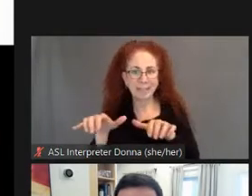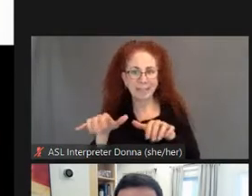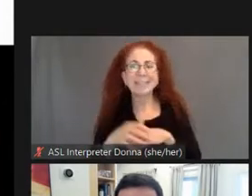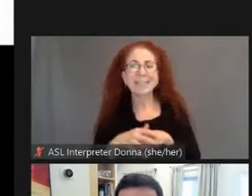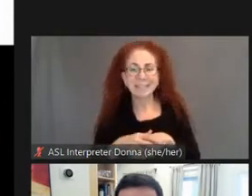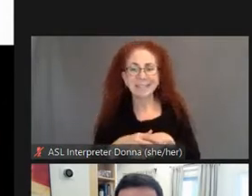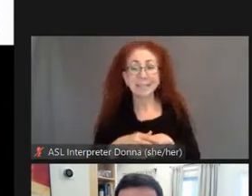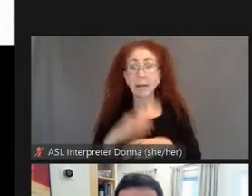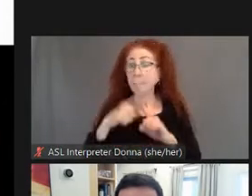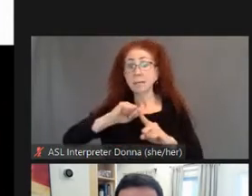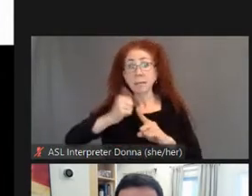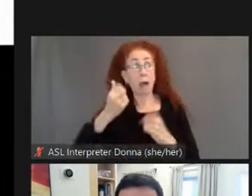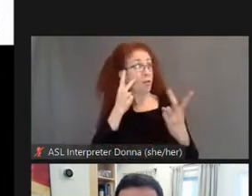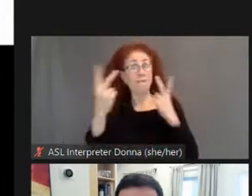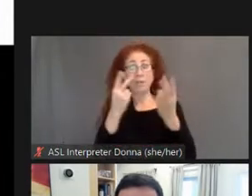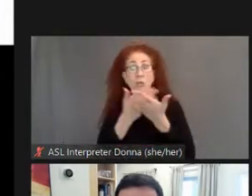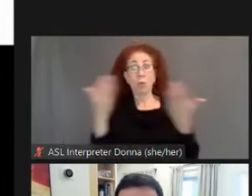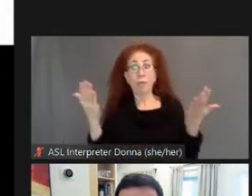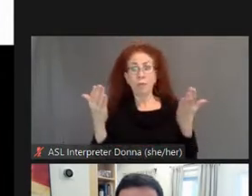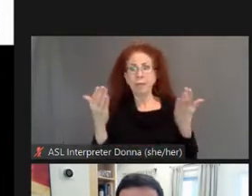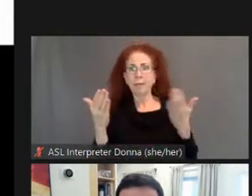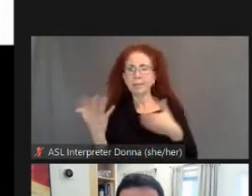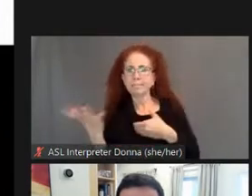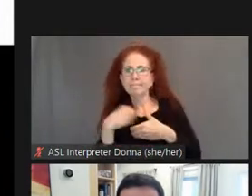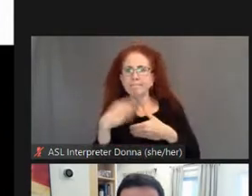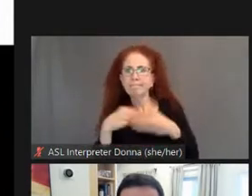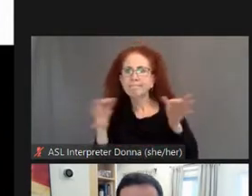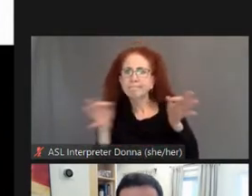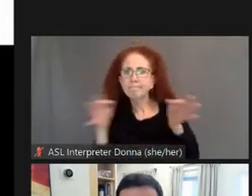other visual components,